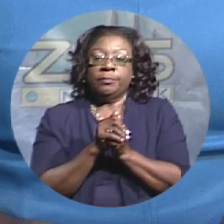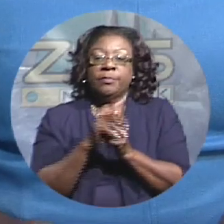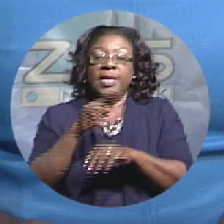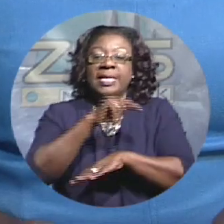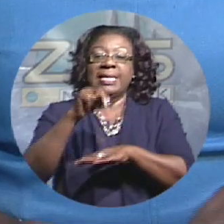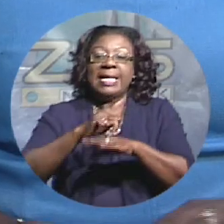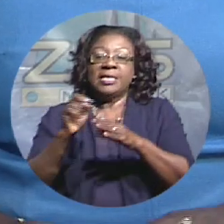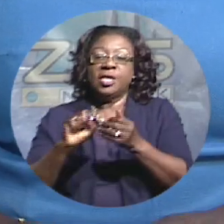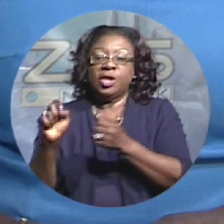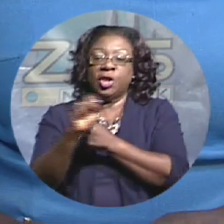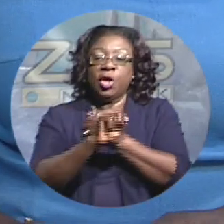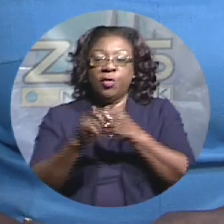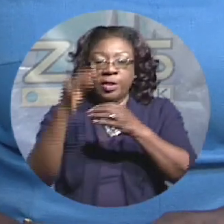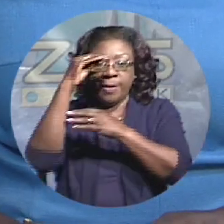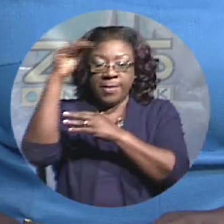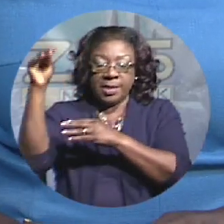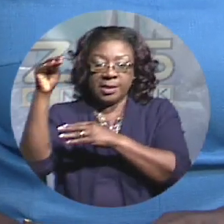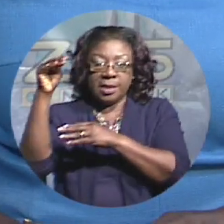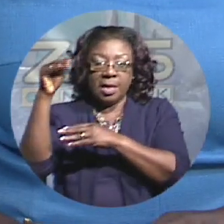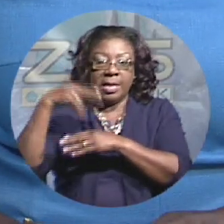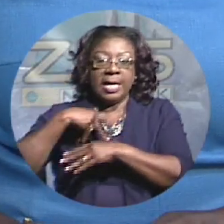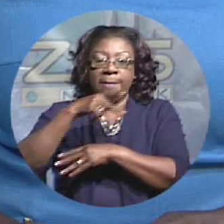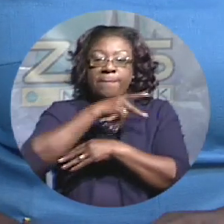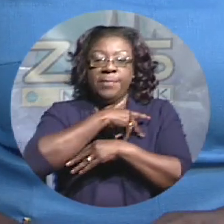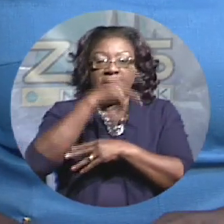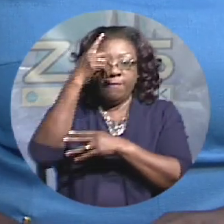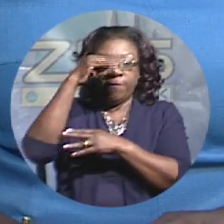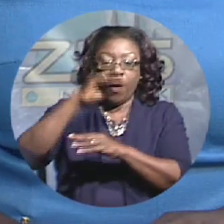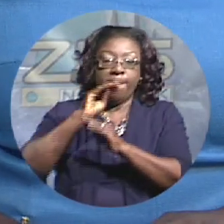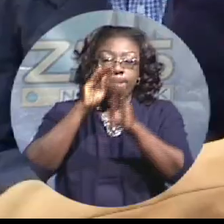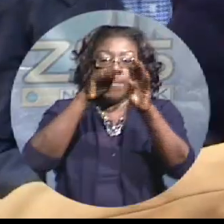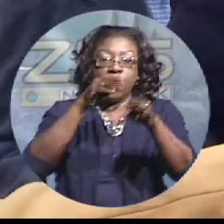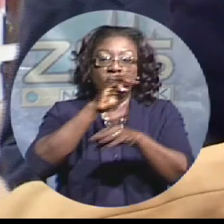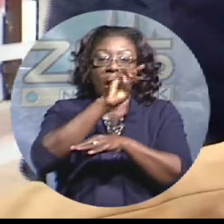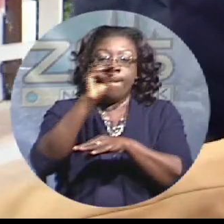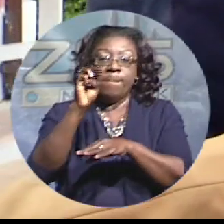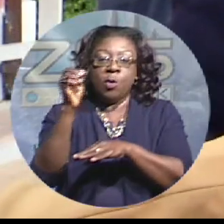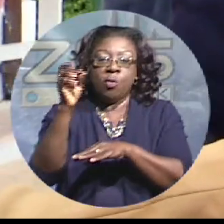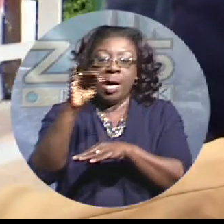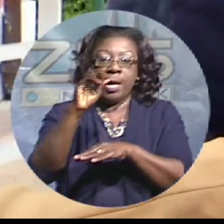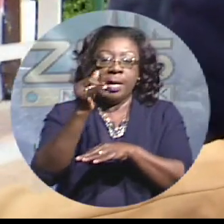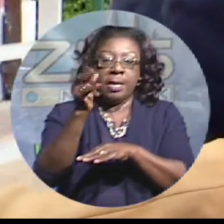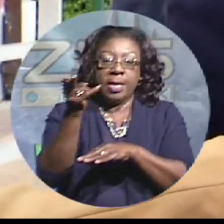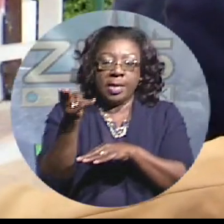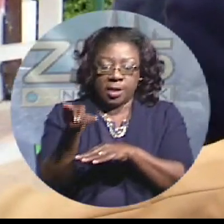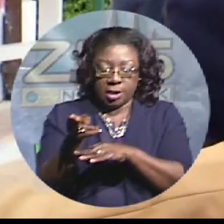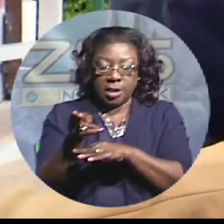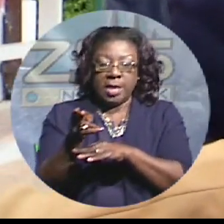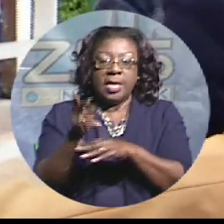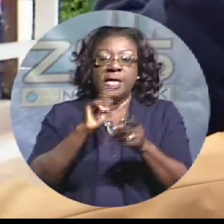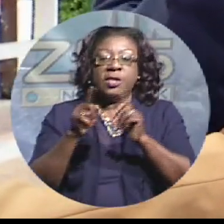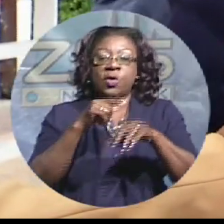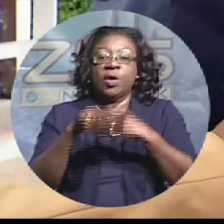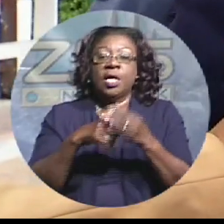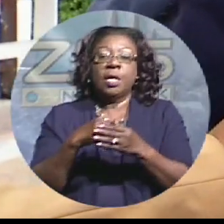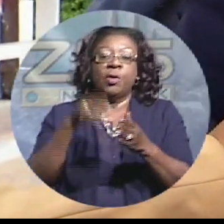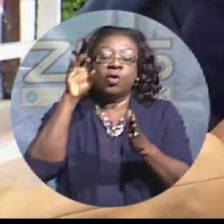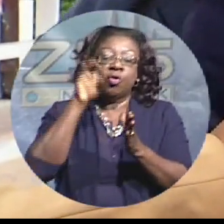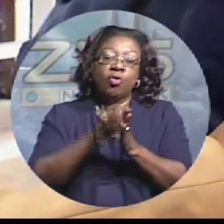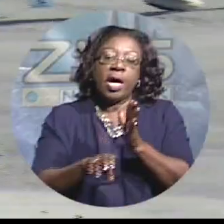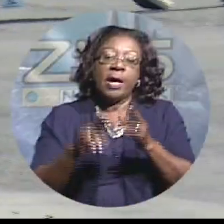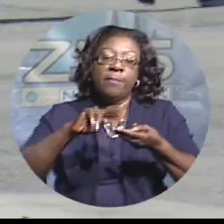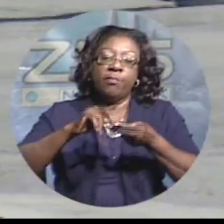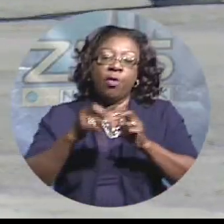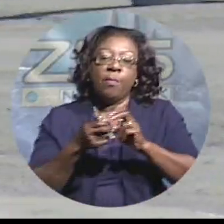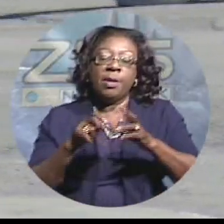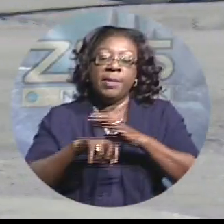National Security Minister and Member of Parliament for Mount Moriah, the Honourable Marvin Dames, is addressing the country's crime problem, saying he